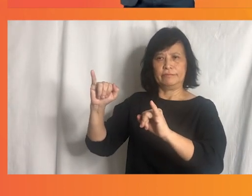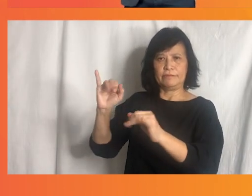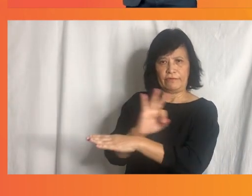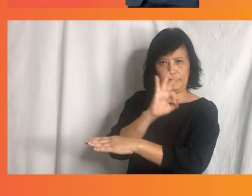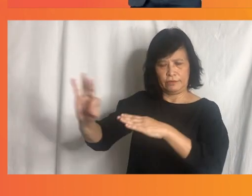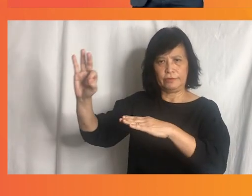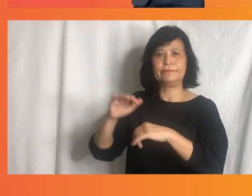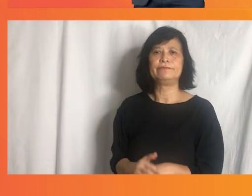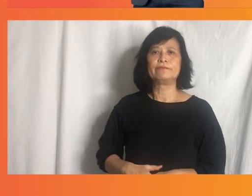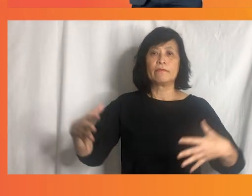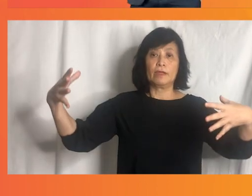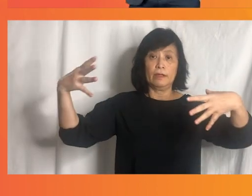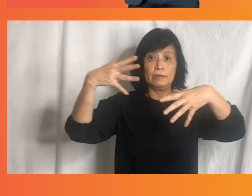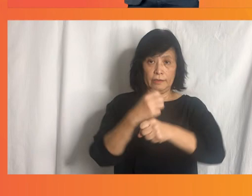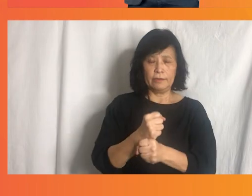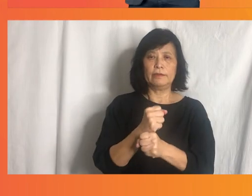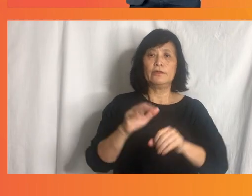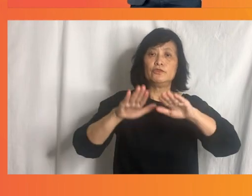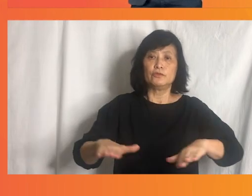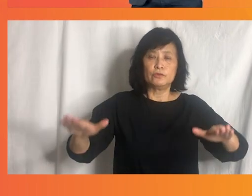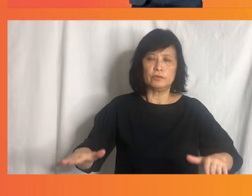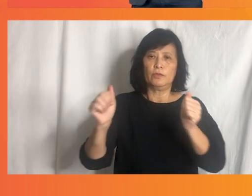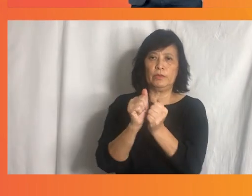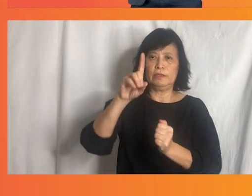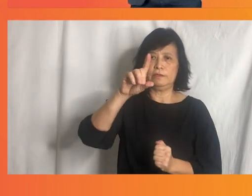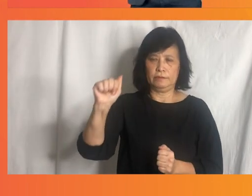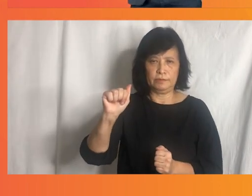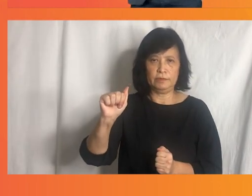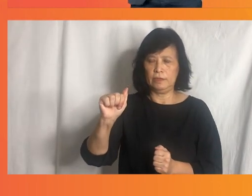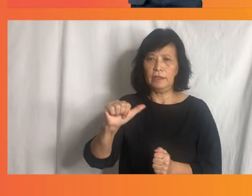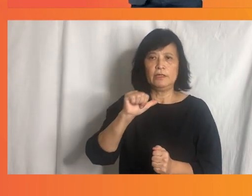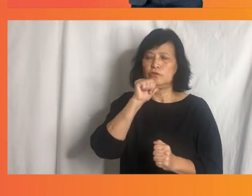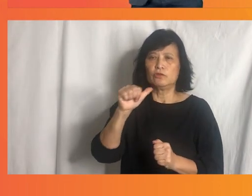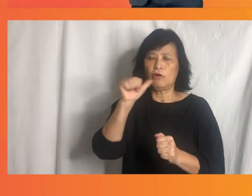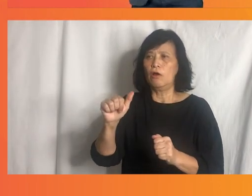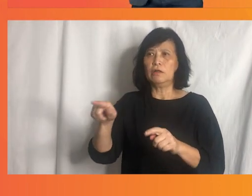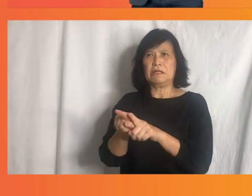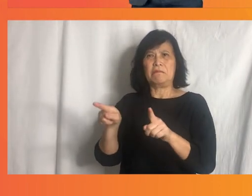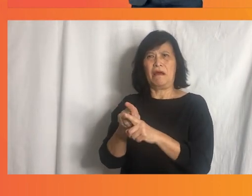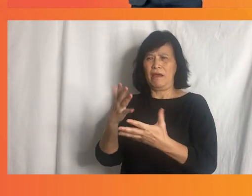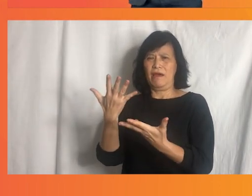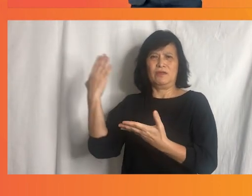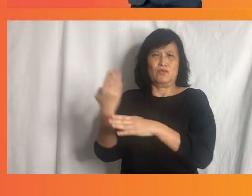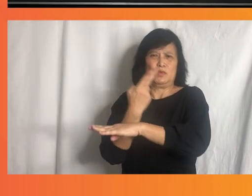Now, to conclude, children with disabilities are not immune to the secular trends of inactivity.